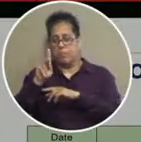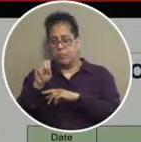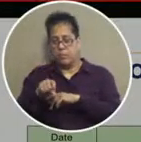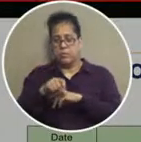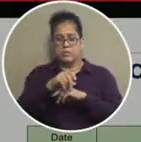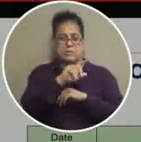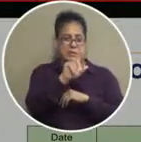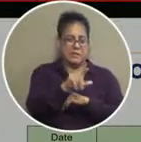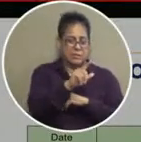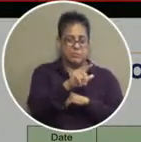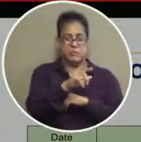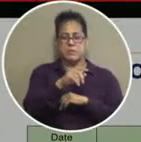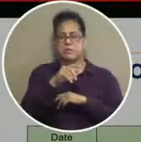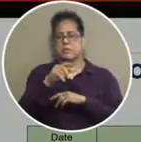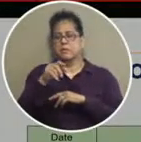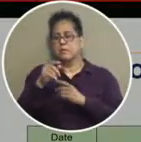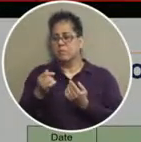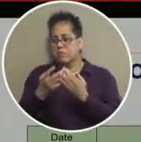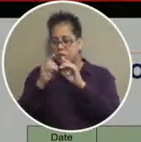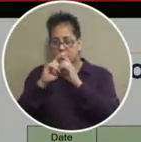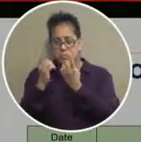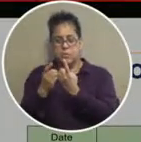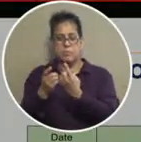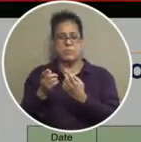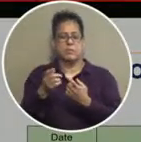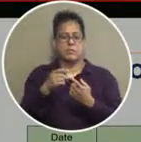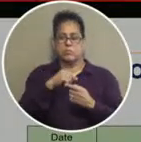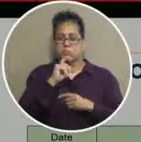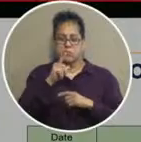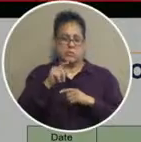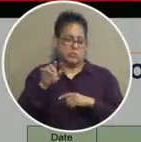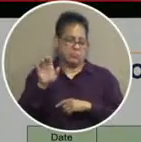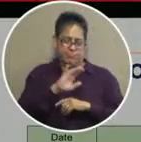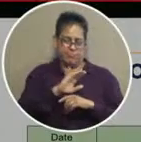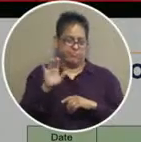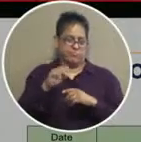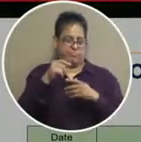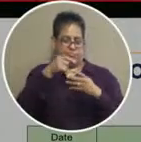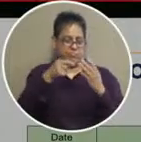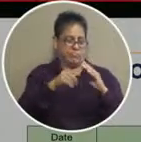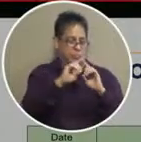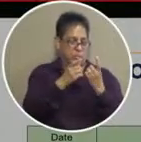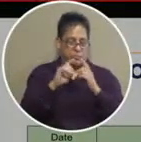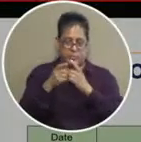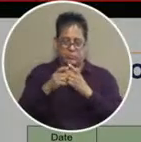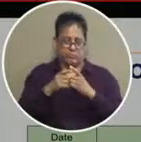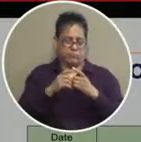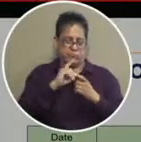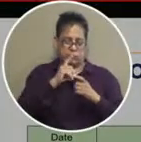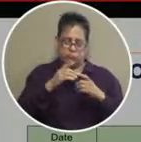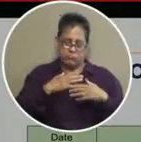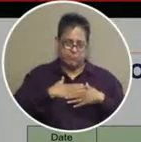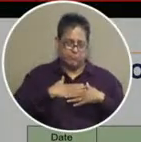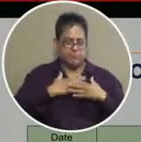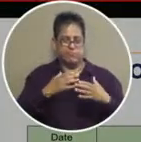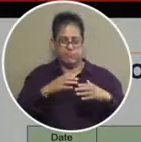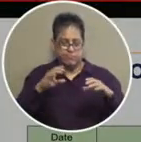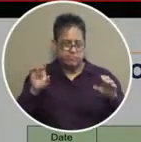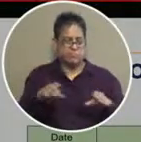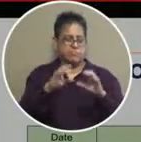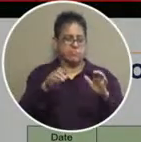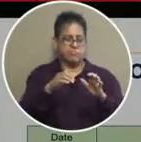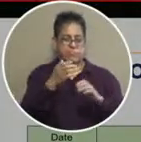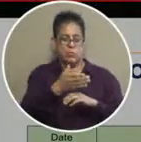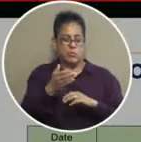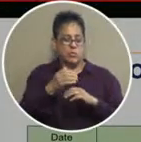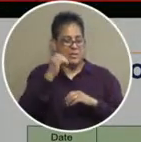have libraries, our fire department have really stepped up to make sure that we have the resources to get out there every